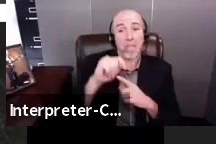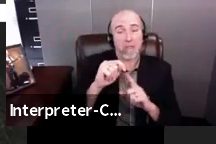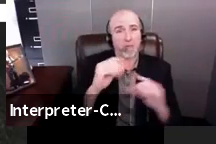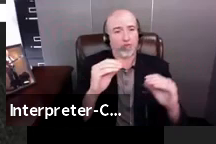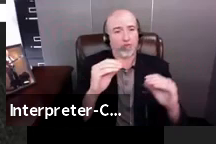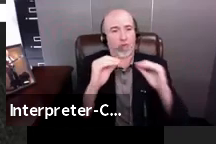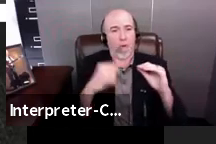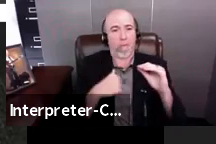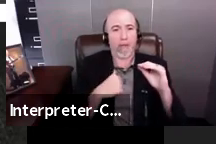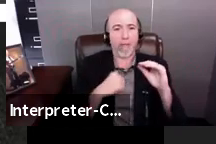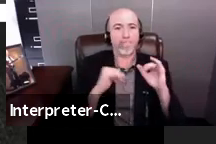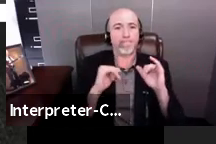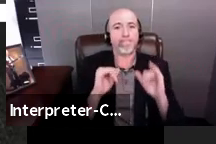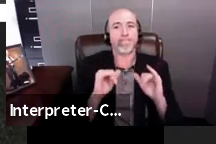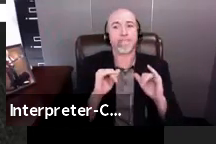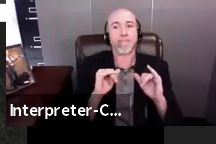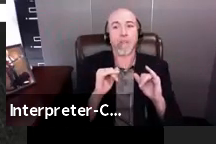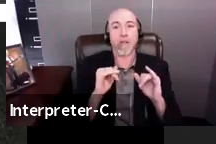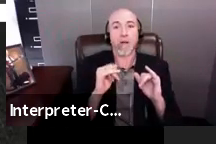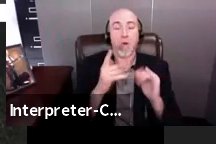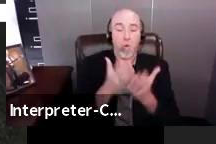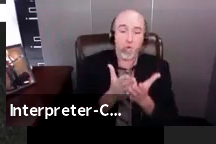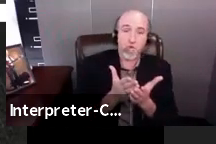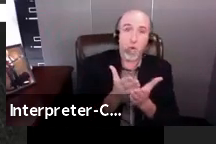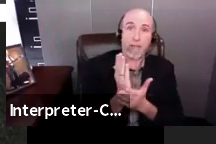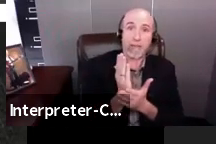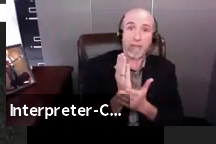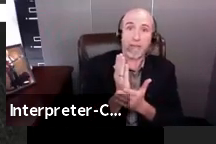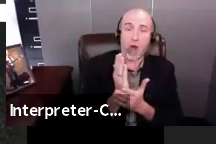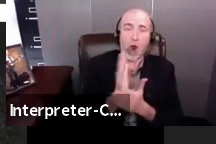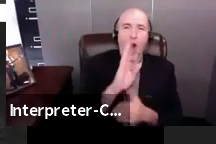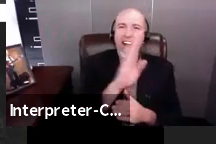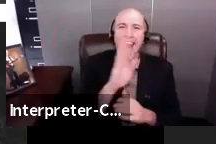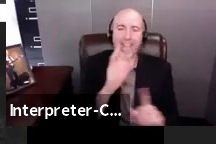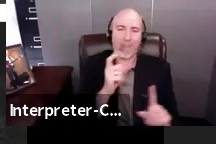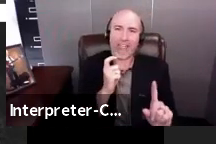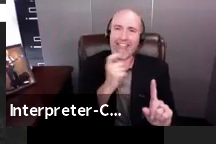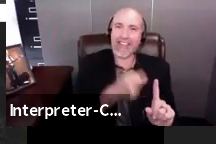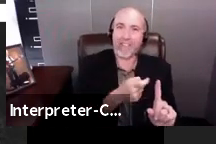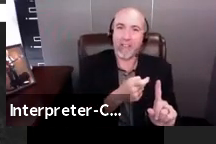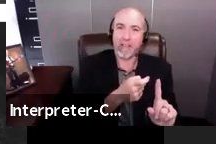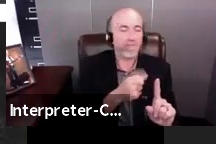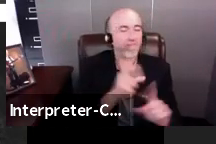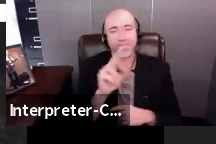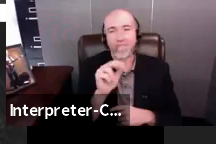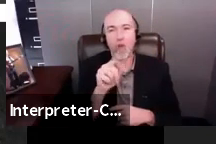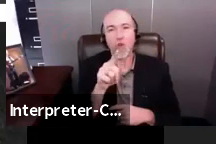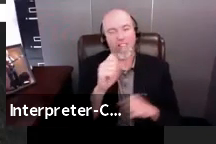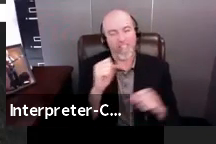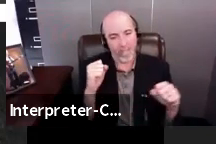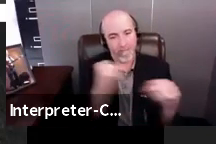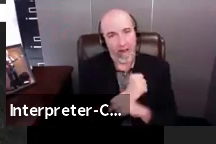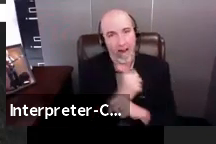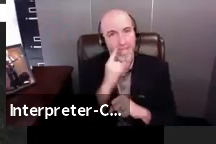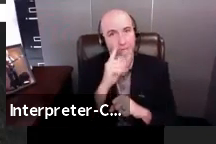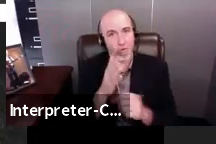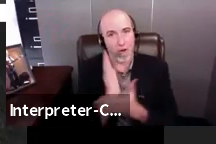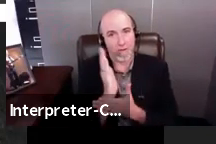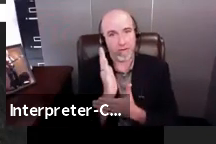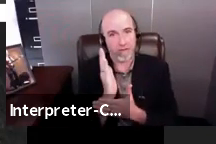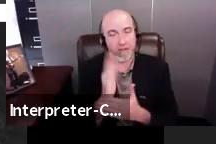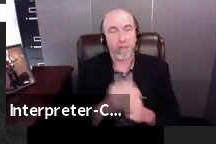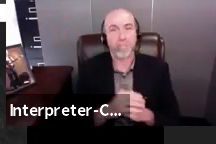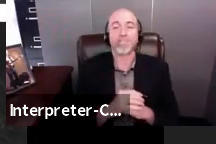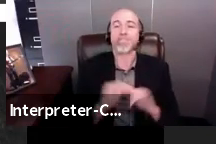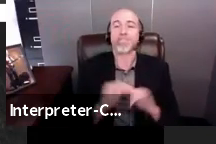that rights are never given, that you have to fight for those rights.